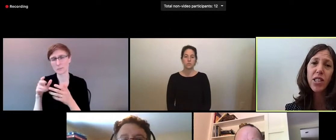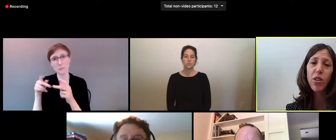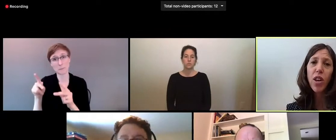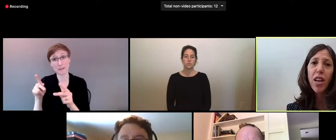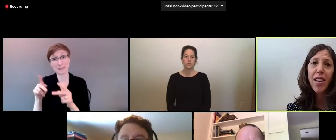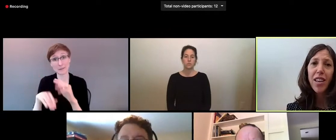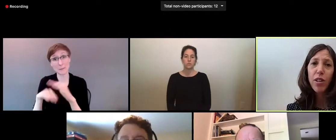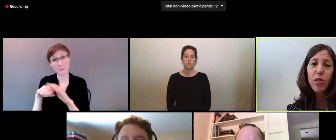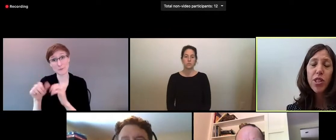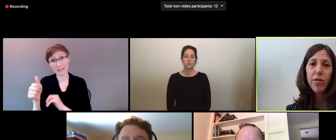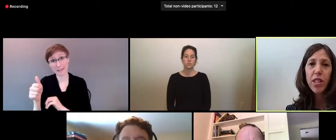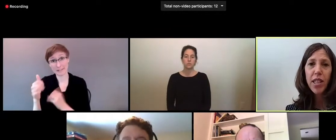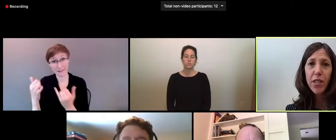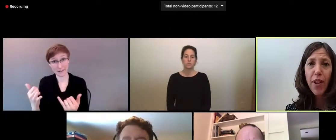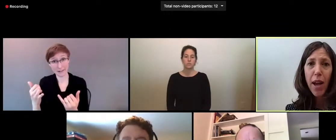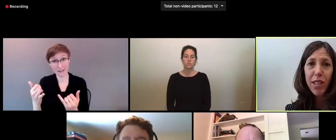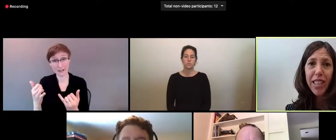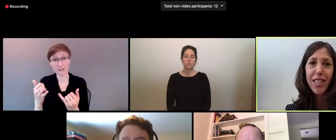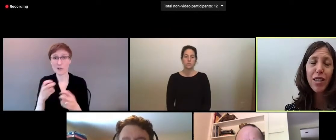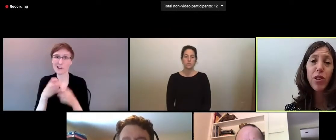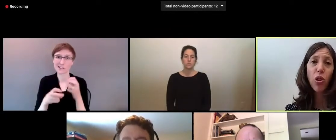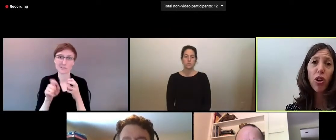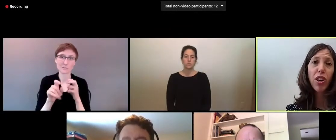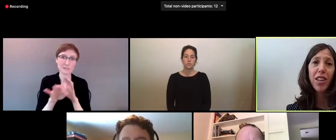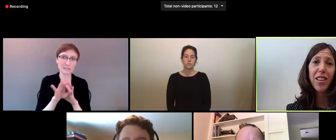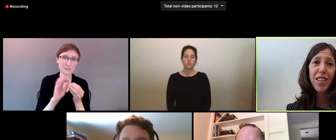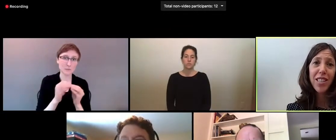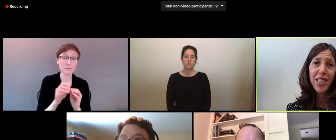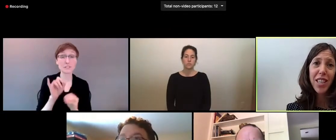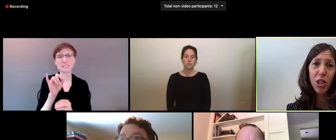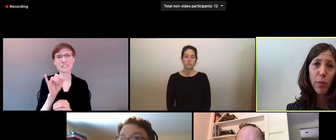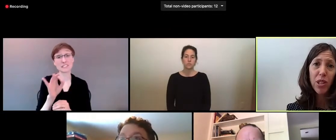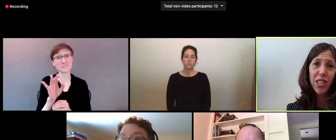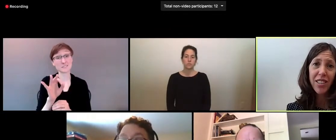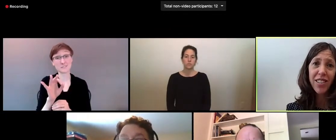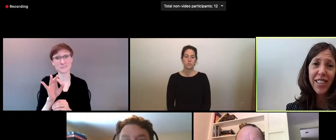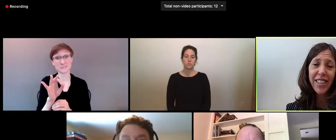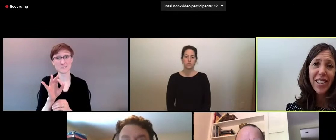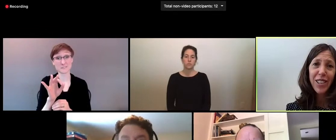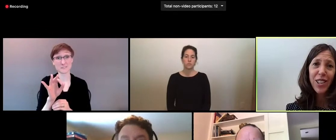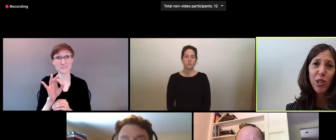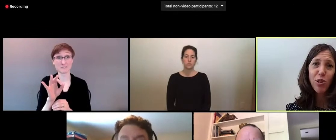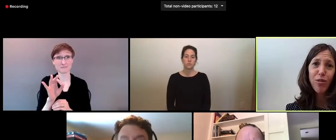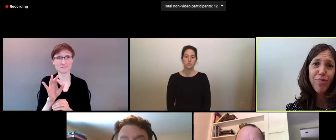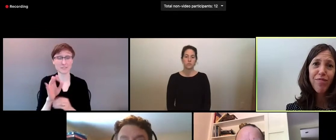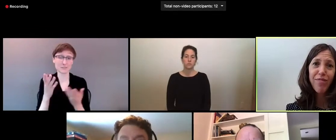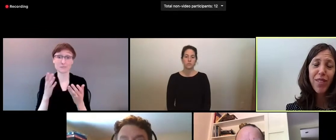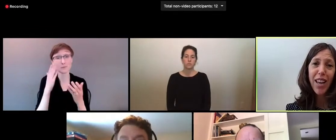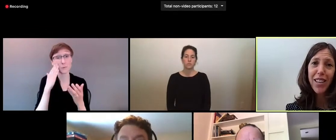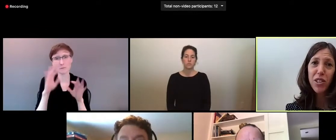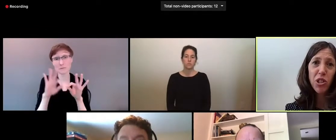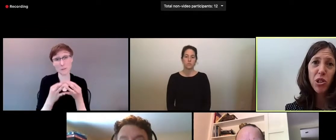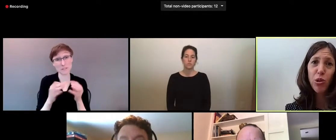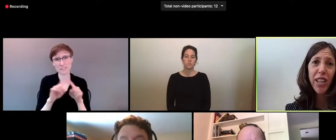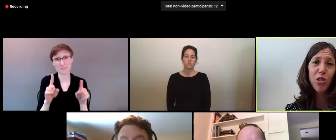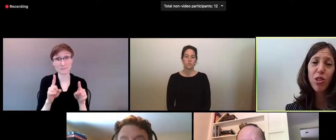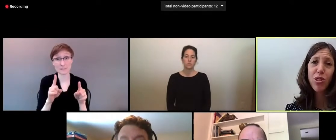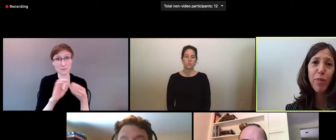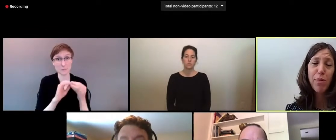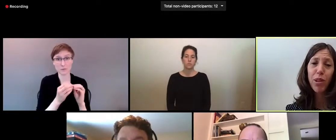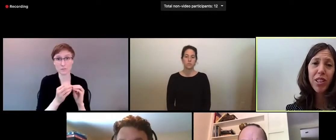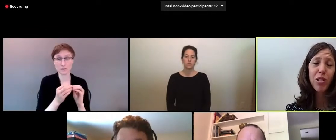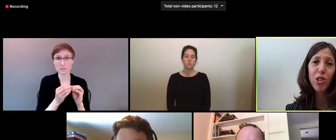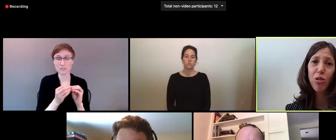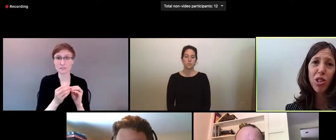right? And so, you know, there's different size families. If you're a single person, you know, two